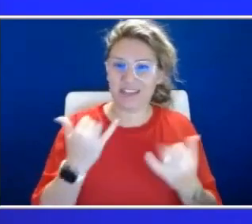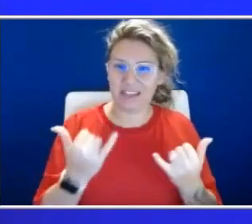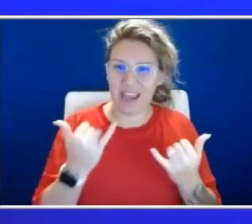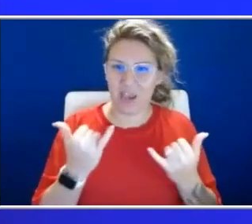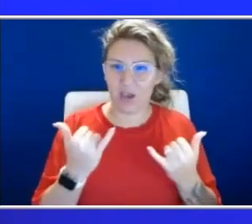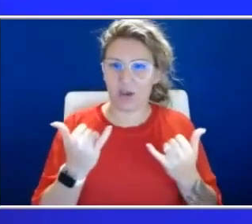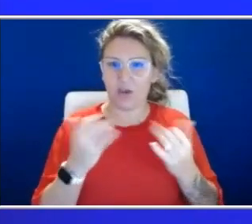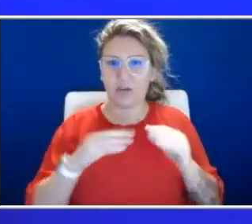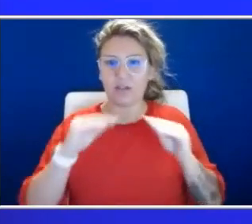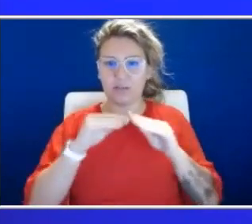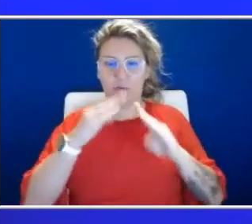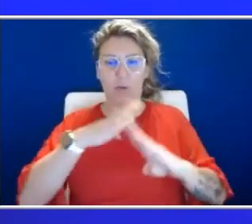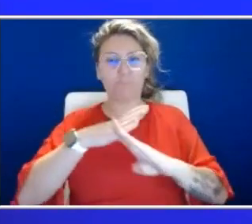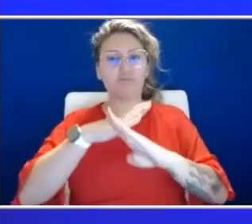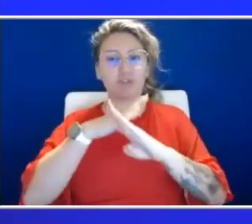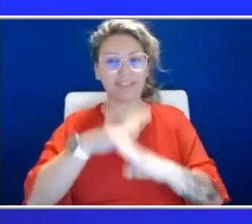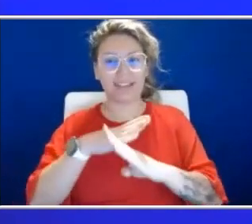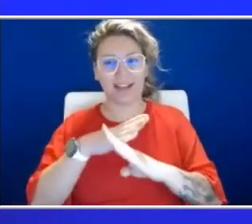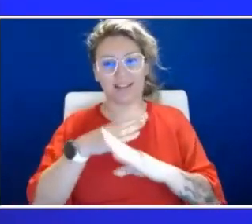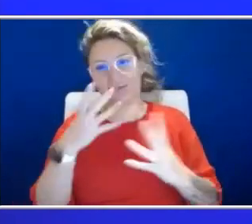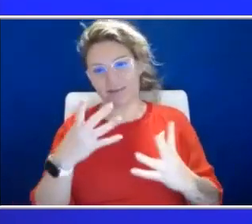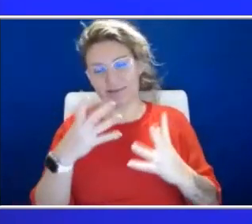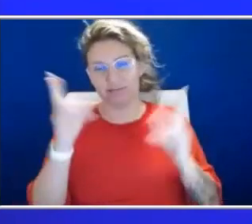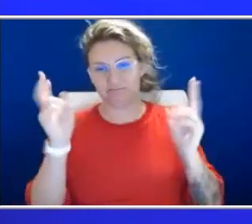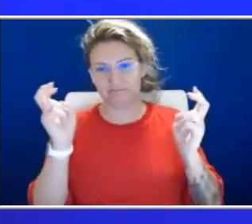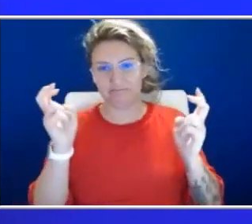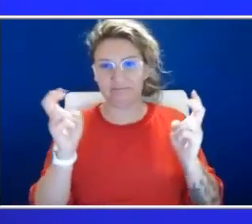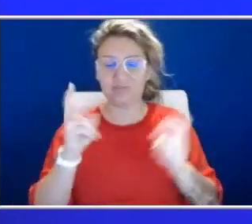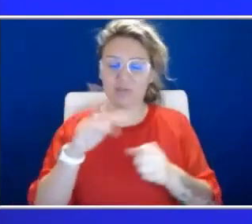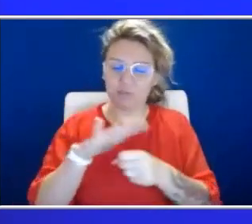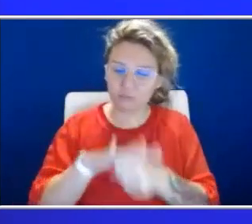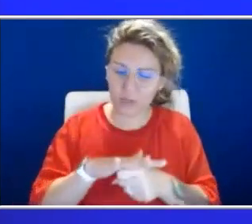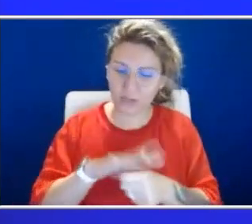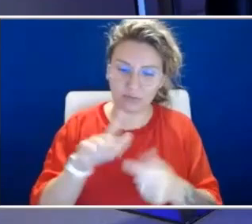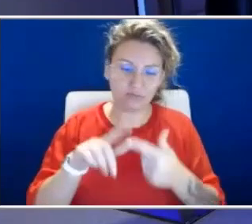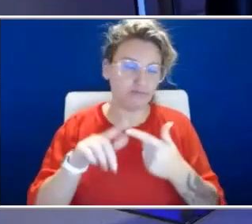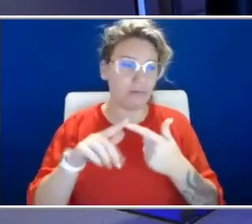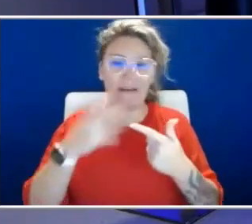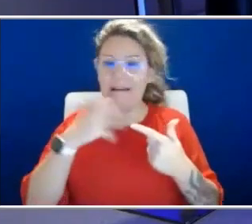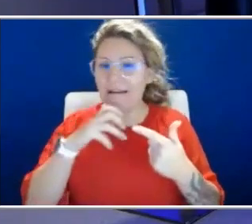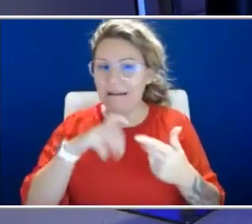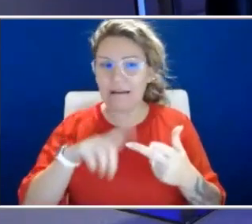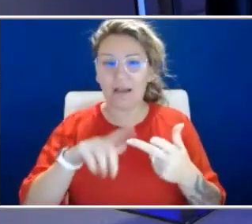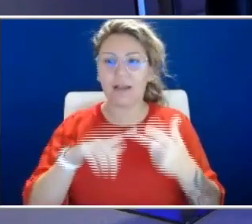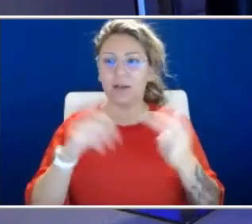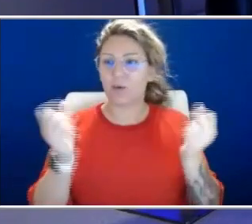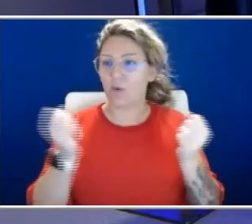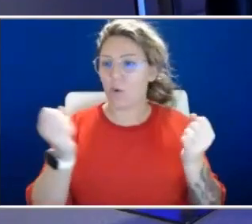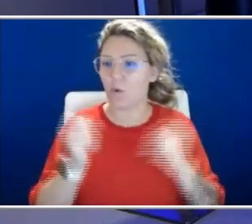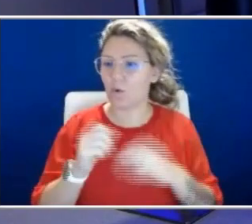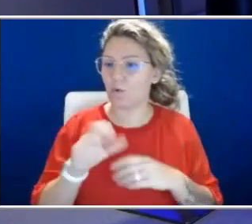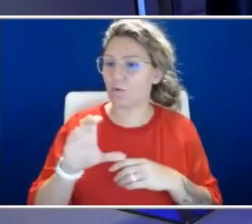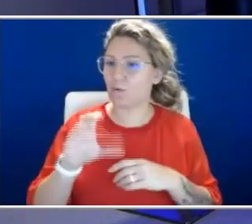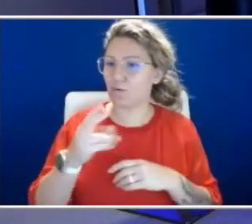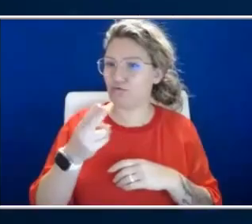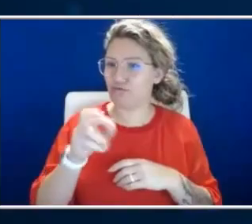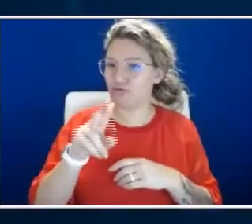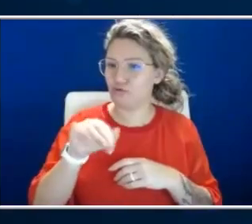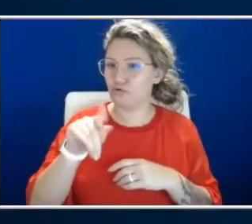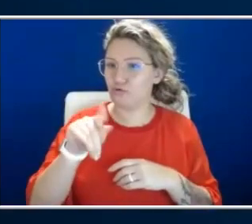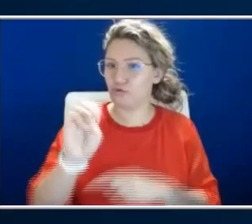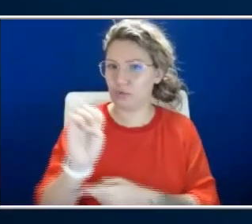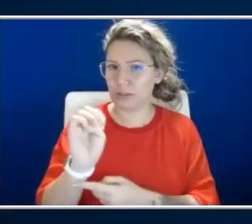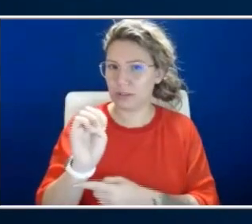protective sensation. So like pressure, hot, cold, those kind of things. So Christie, you're going to have the